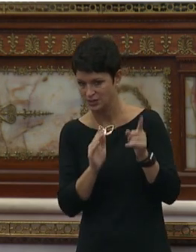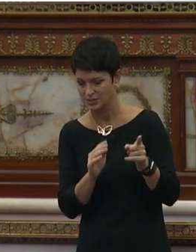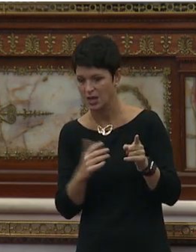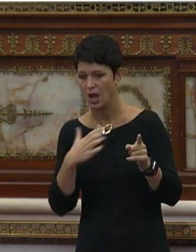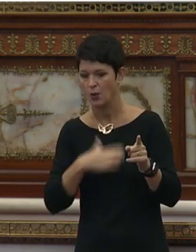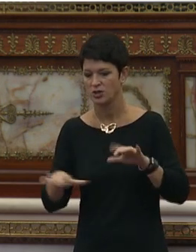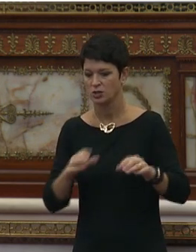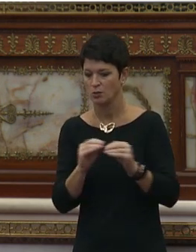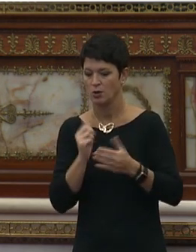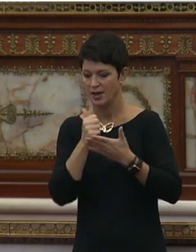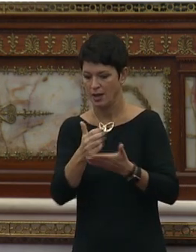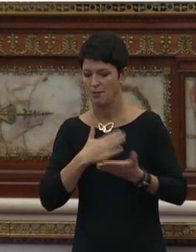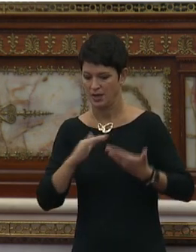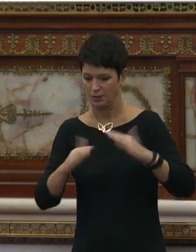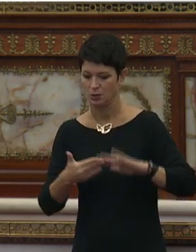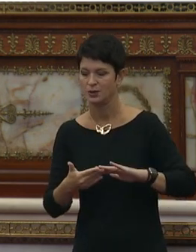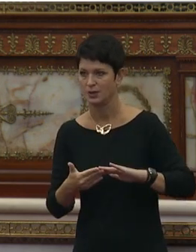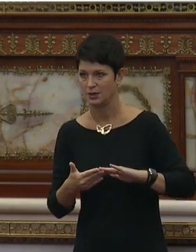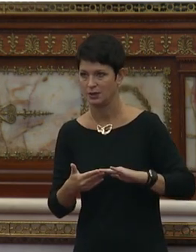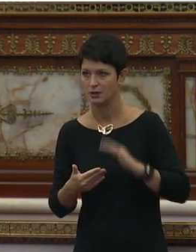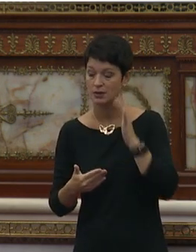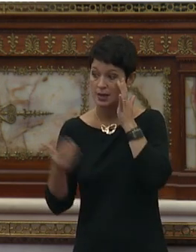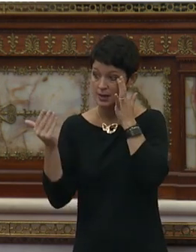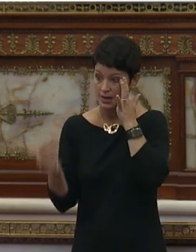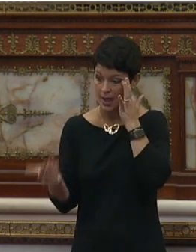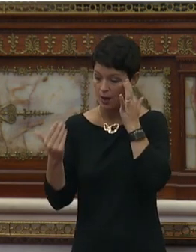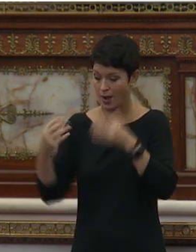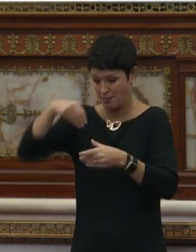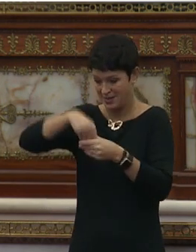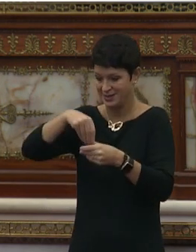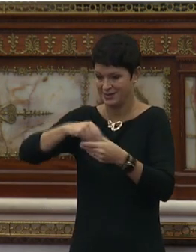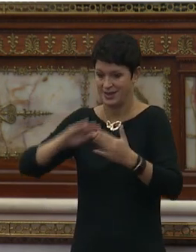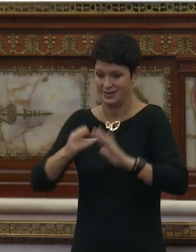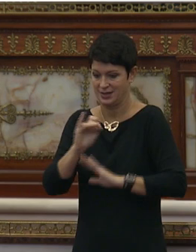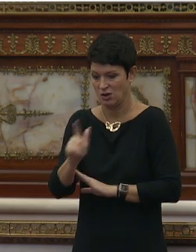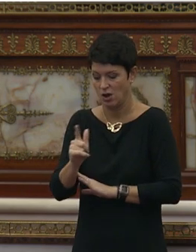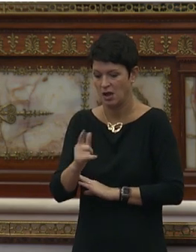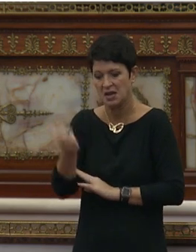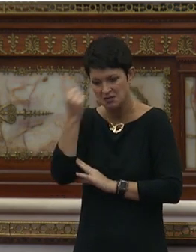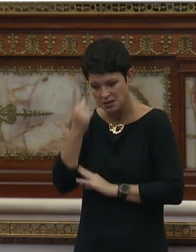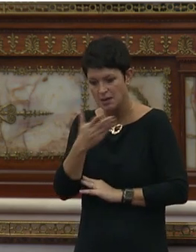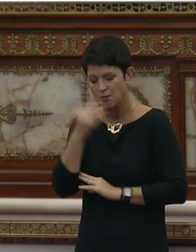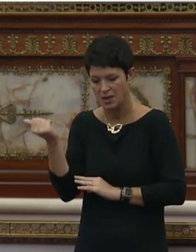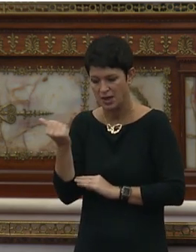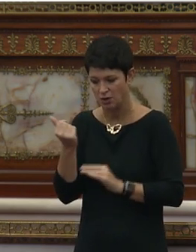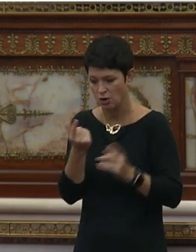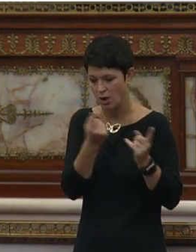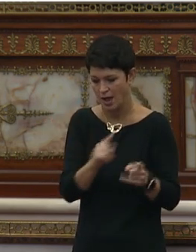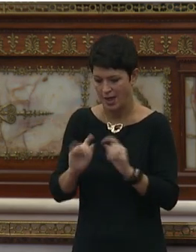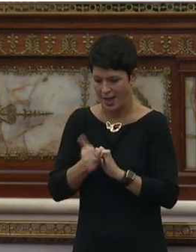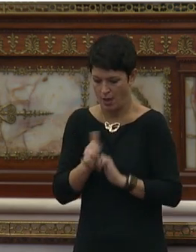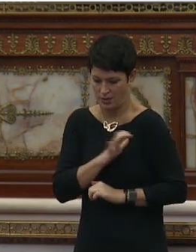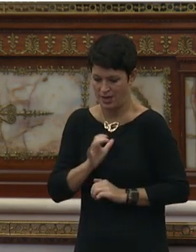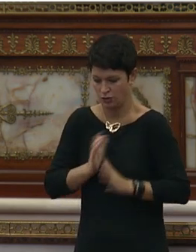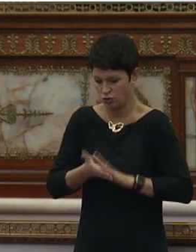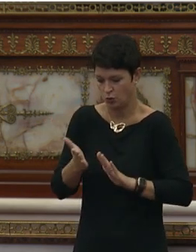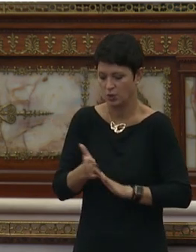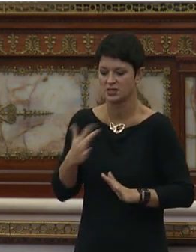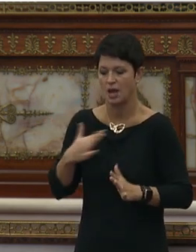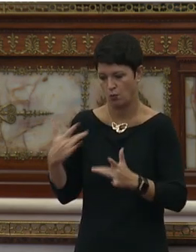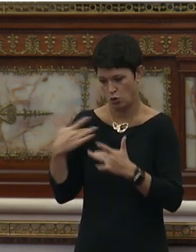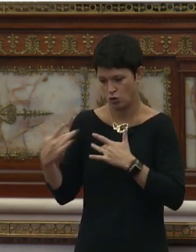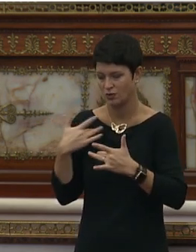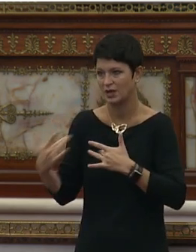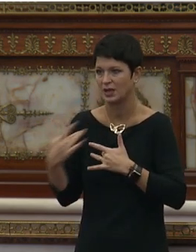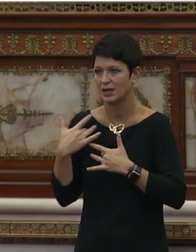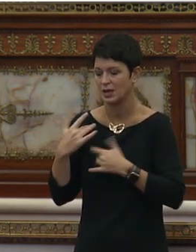I could do more to help my community. Now that I'm inside and better understand the inner workings of council, I worry